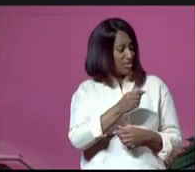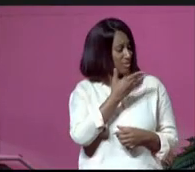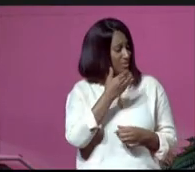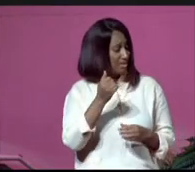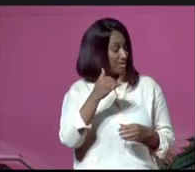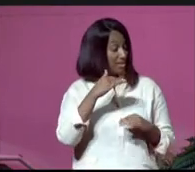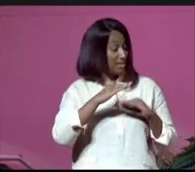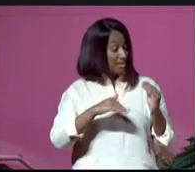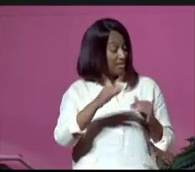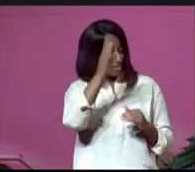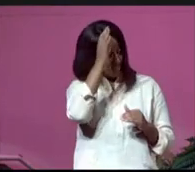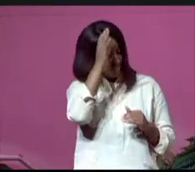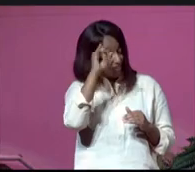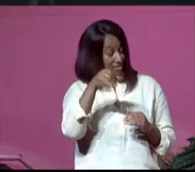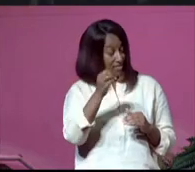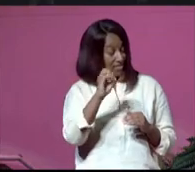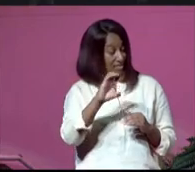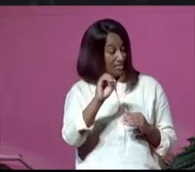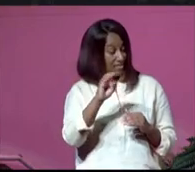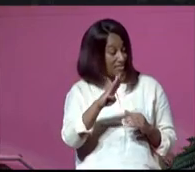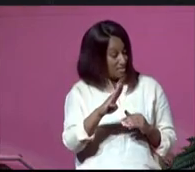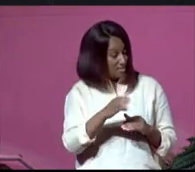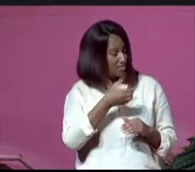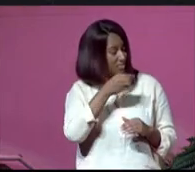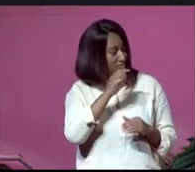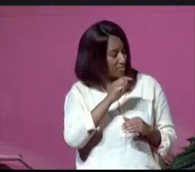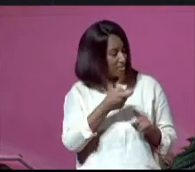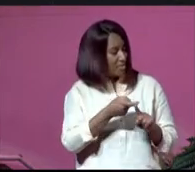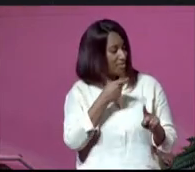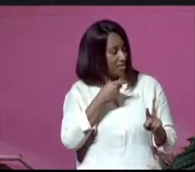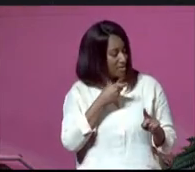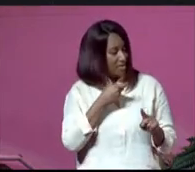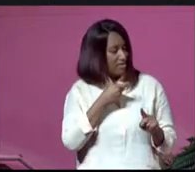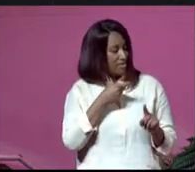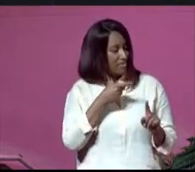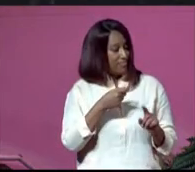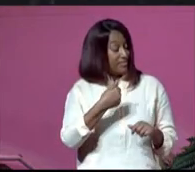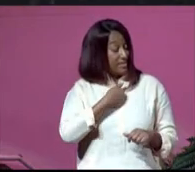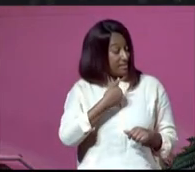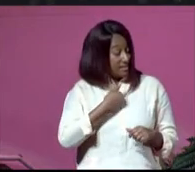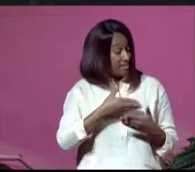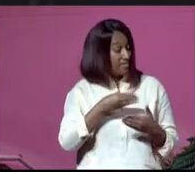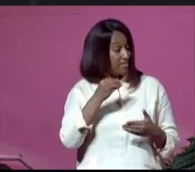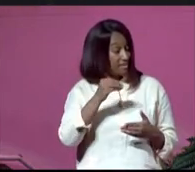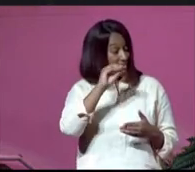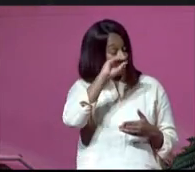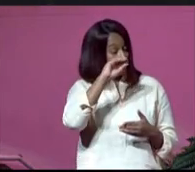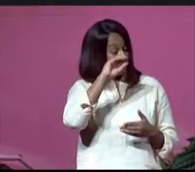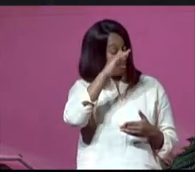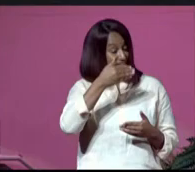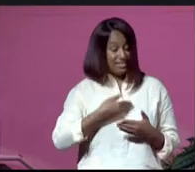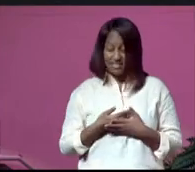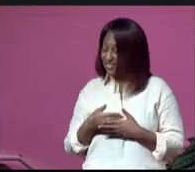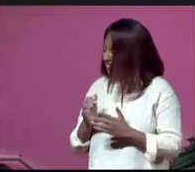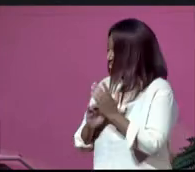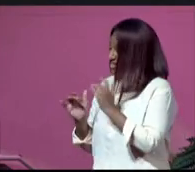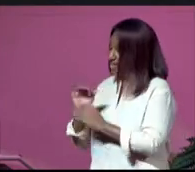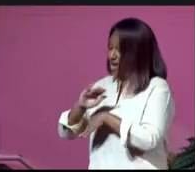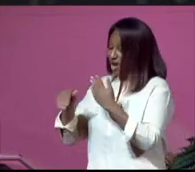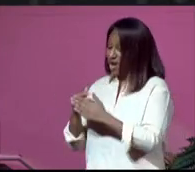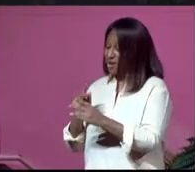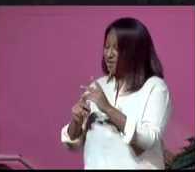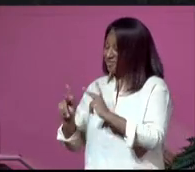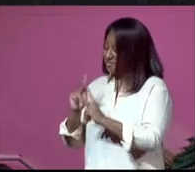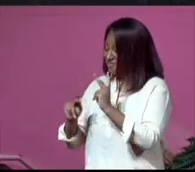who gave us the well and drank from it himself, as did also his sons and his livestock? Jesus answered, everyone who drinks this water will